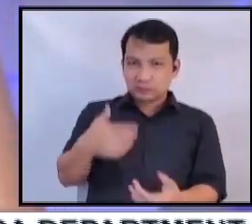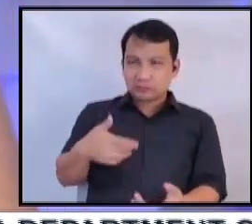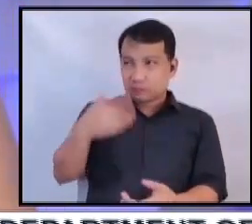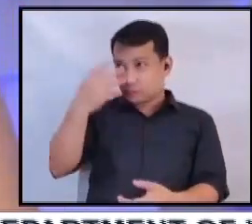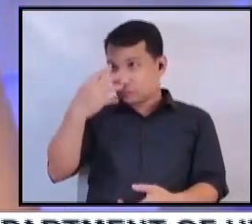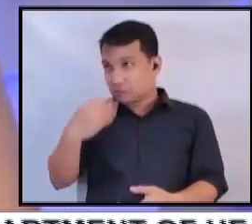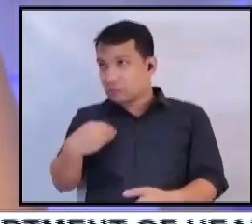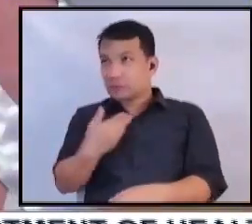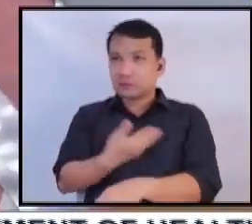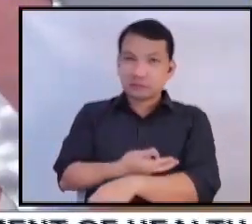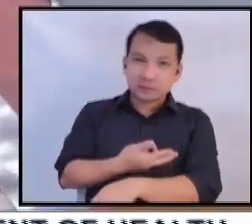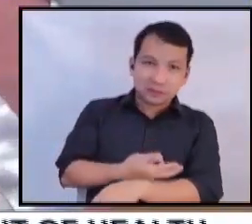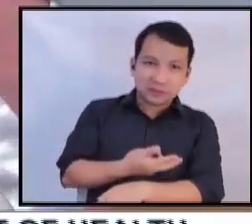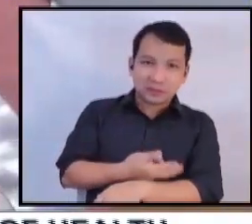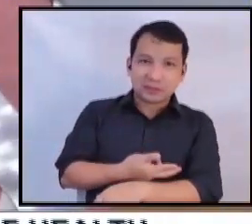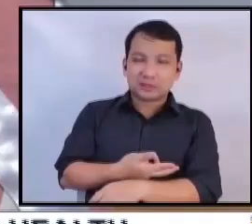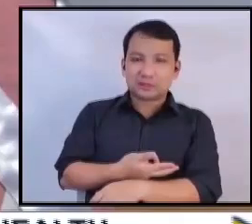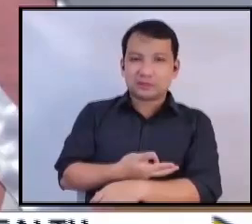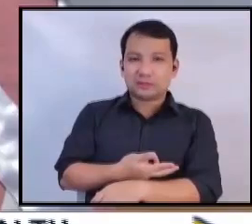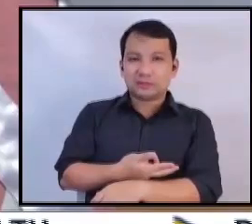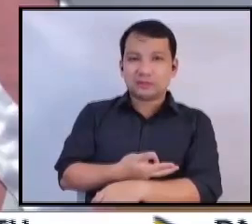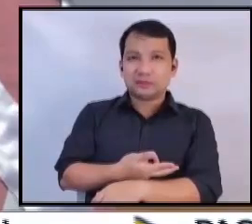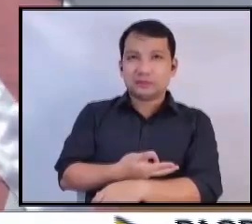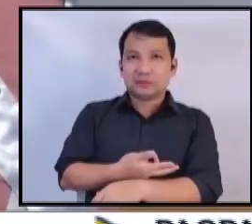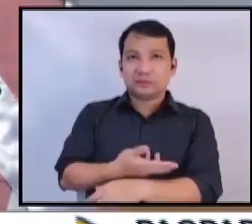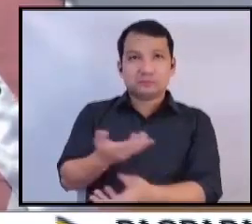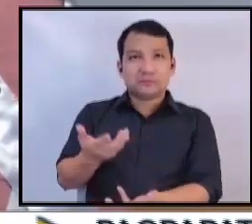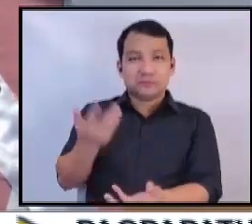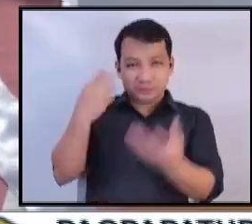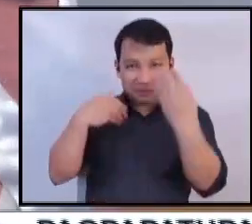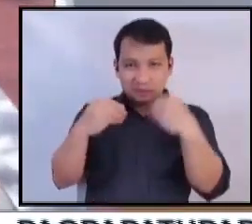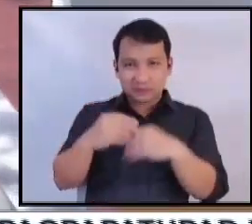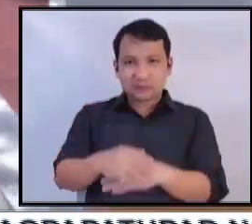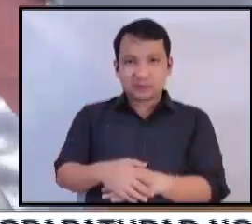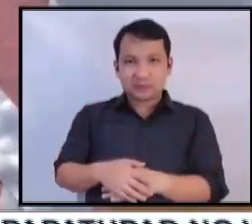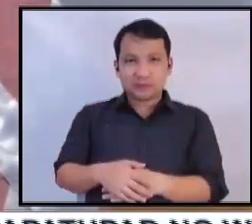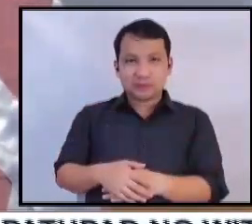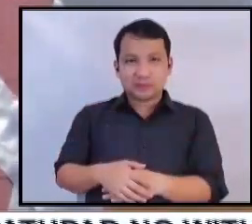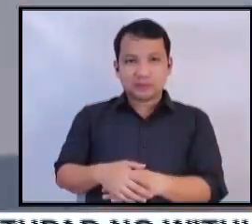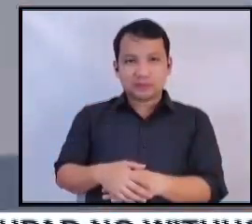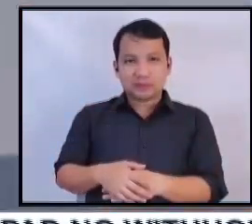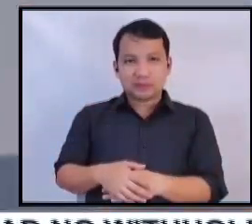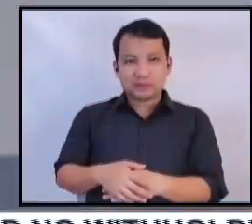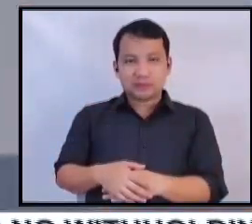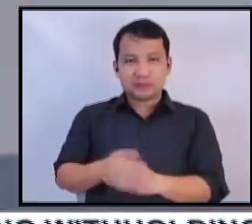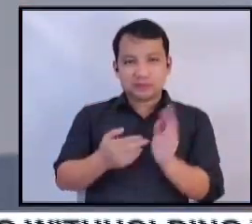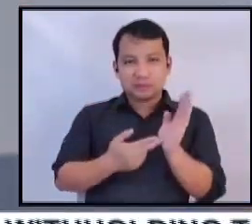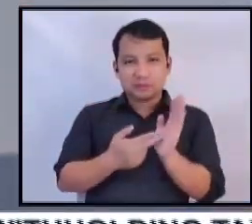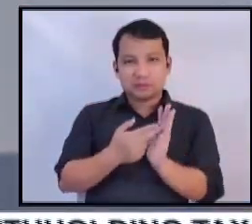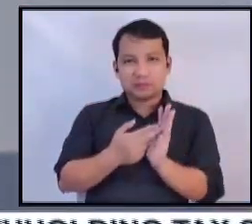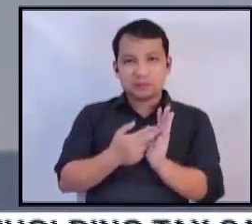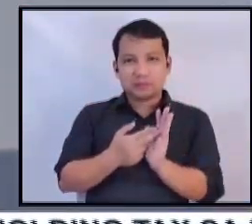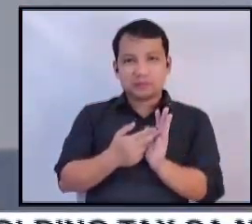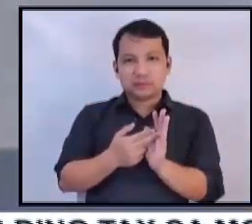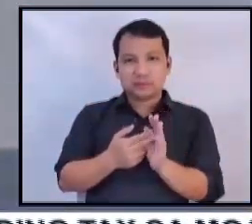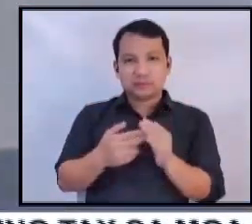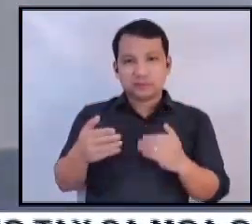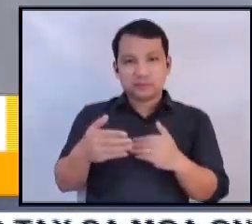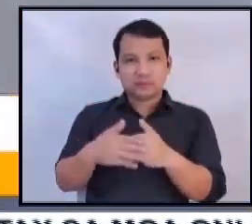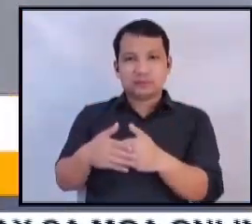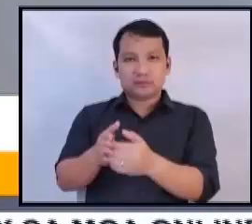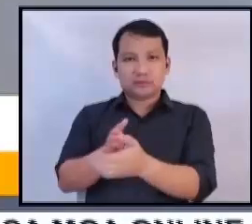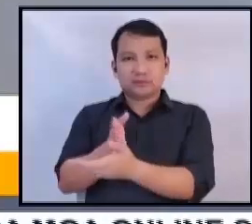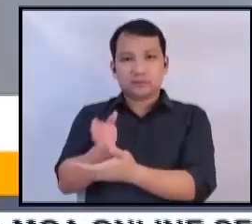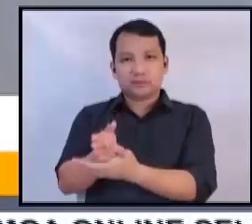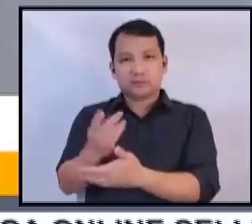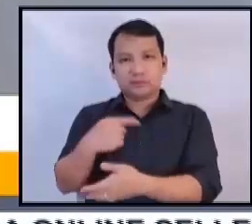ba Nag-sink-in na ba? Nag-sink-in na ba lahat? Honest truth, getting there pala. Yeah, but we were able